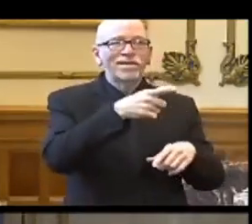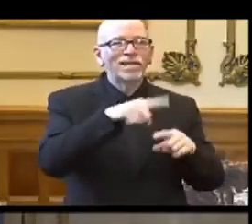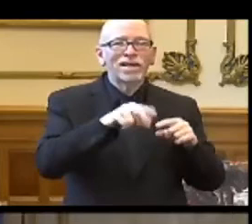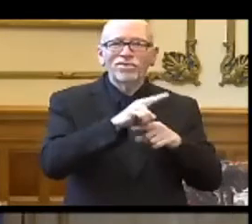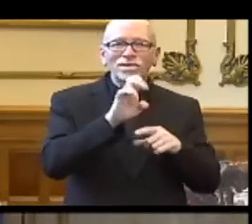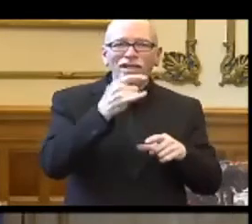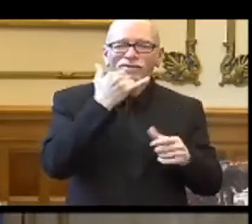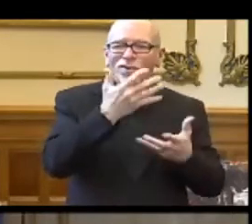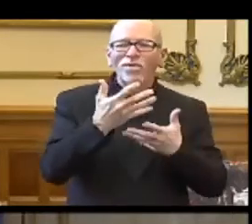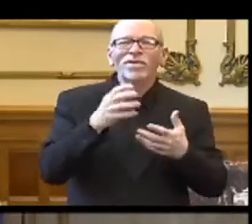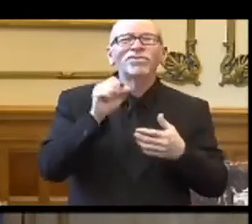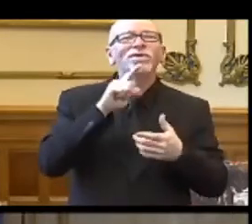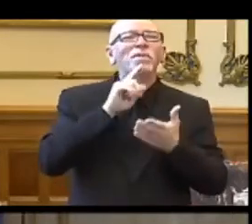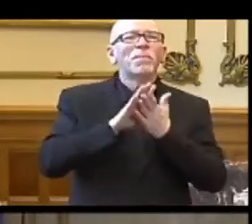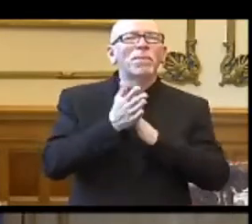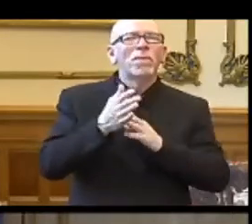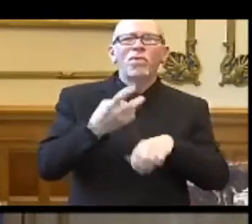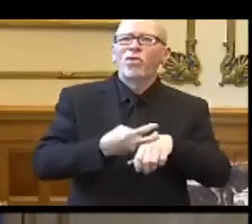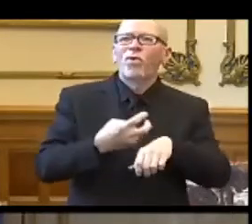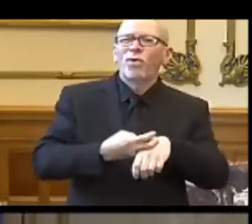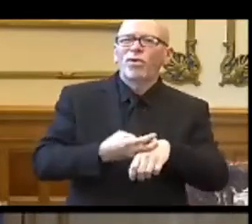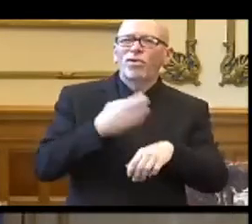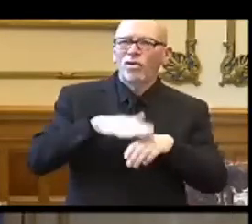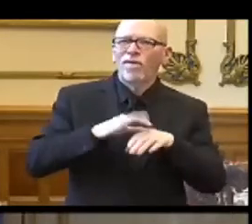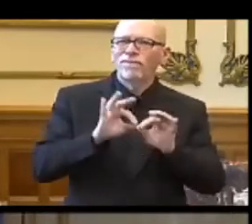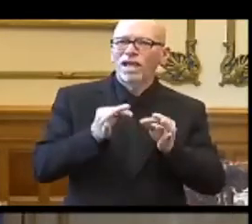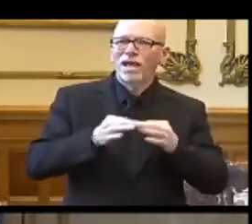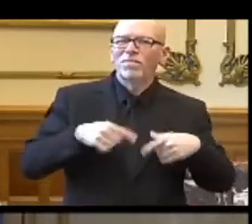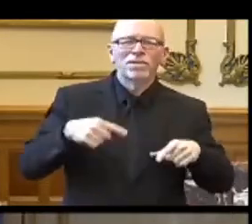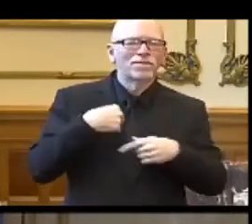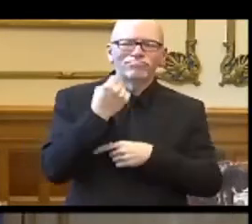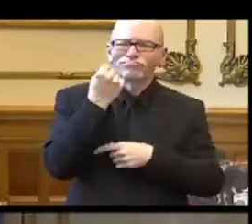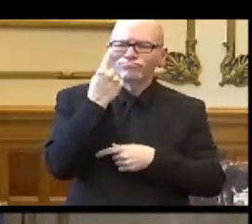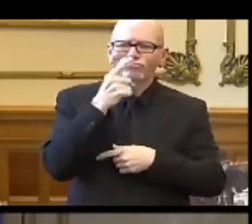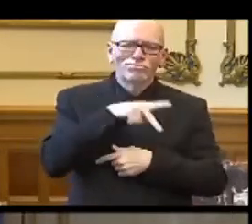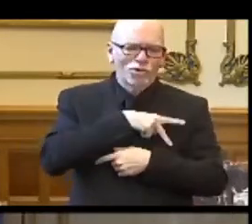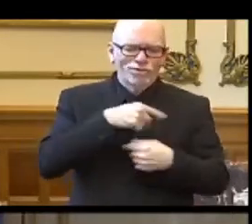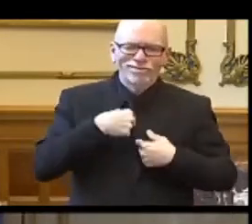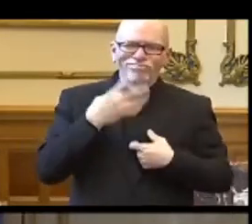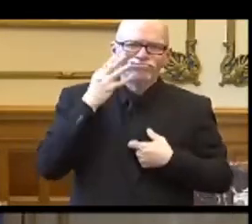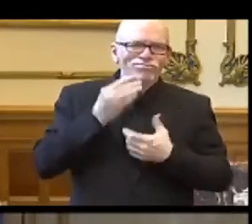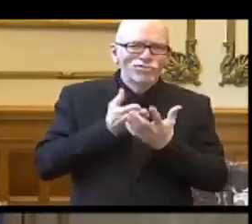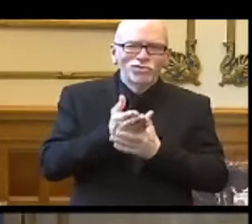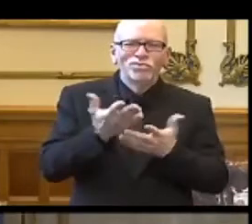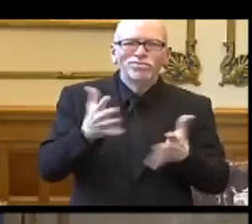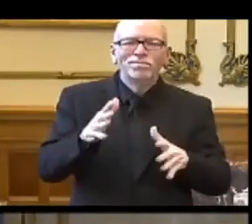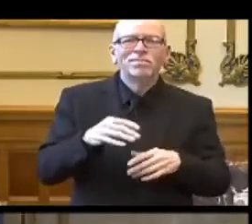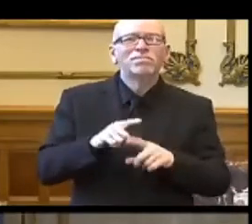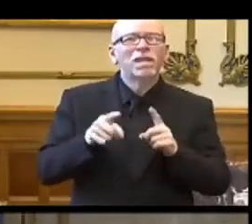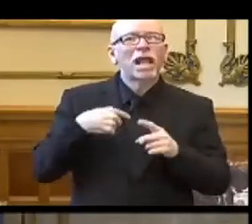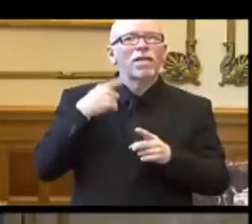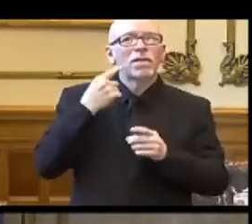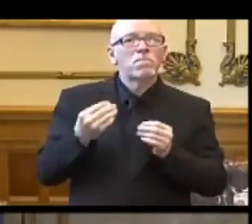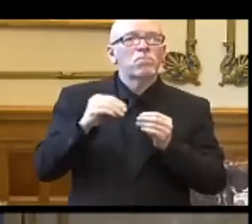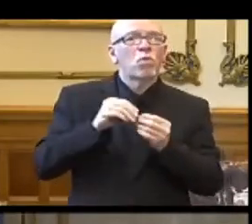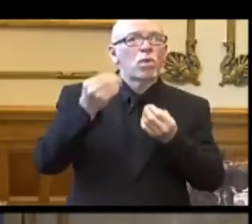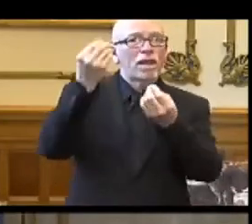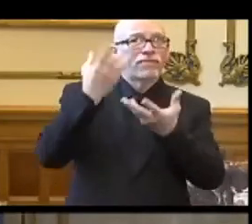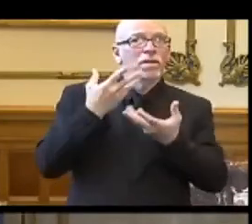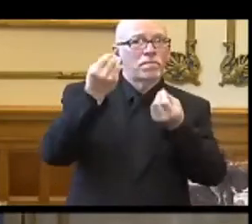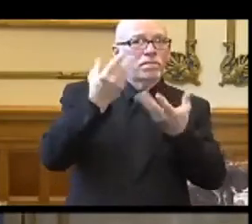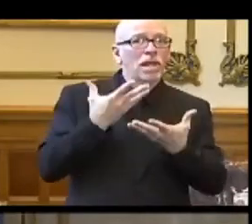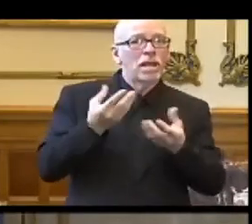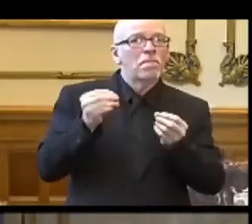So it becomes very hard on families, and I understand that personally. So I think the more information that we can give and